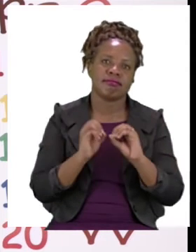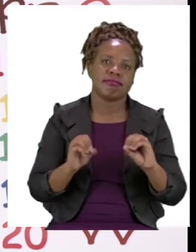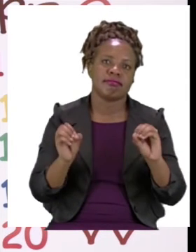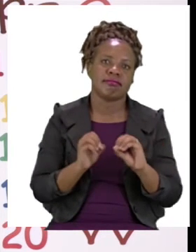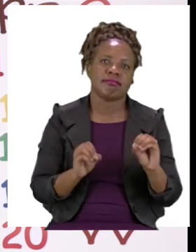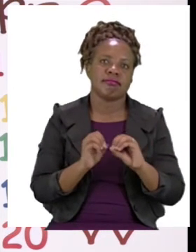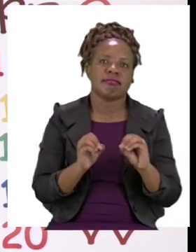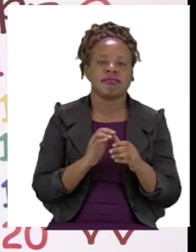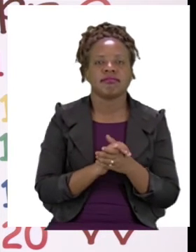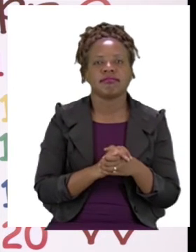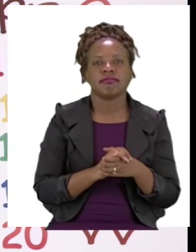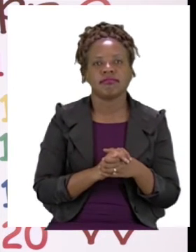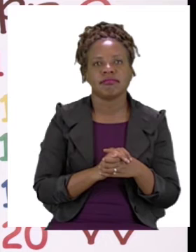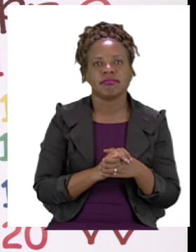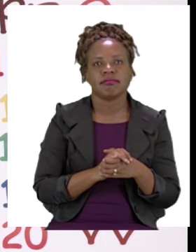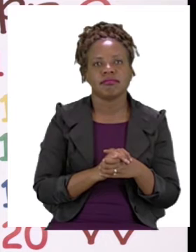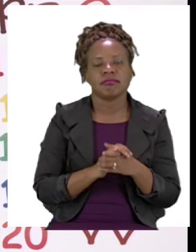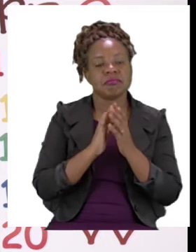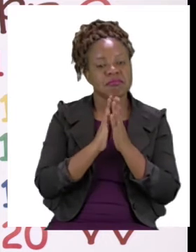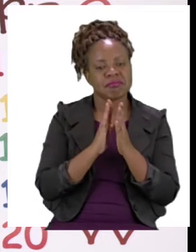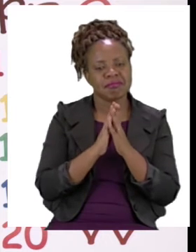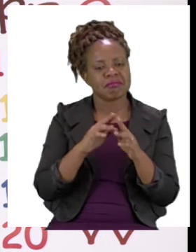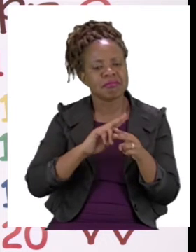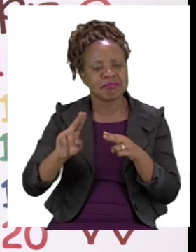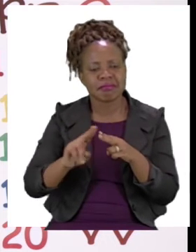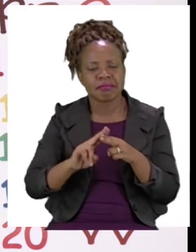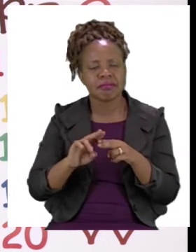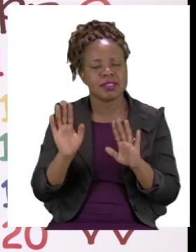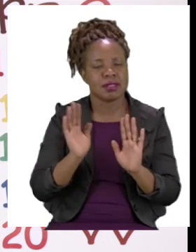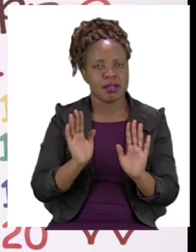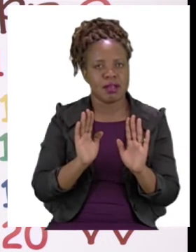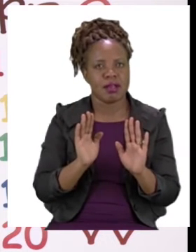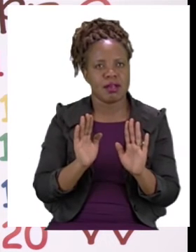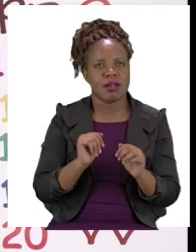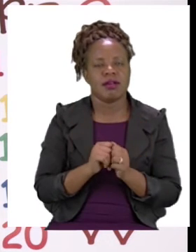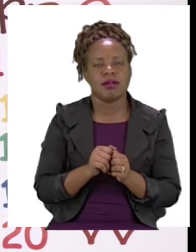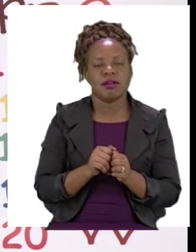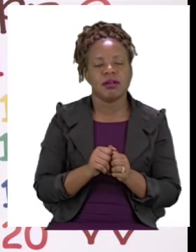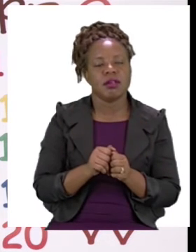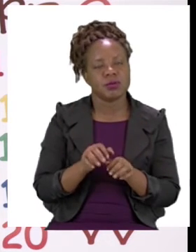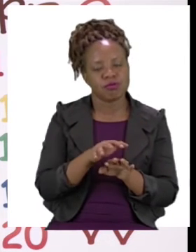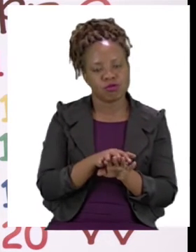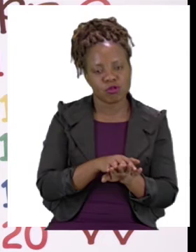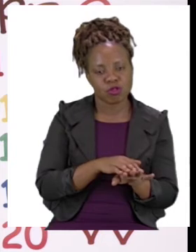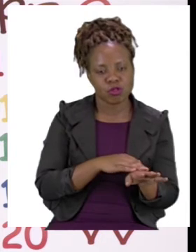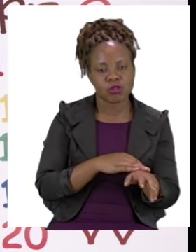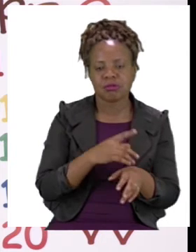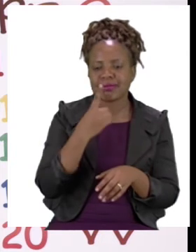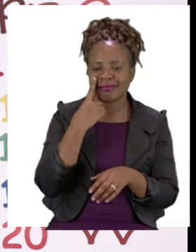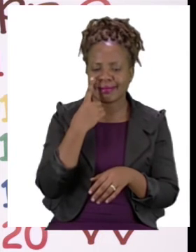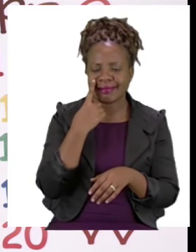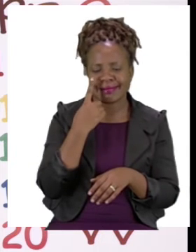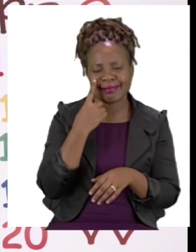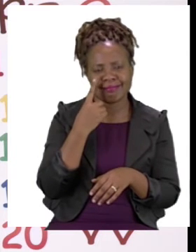if you're deciding whether it's S or ES, because some of the spellings are wrong and you need to check